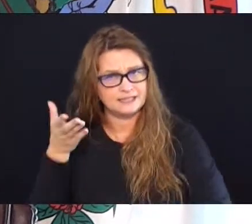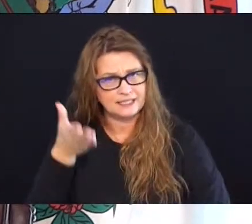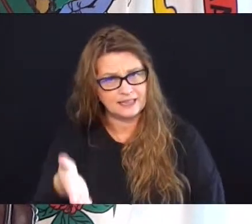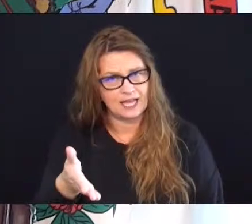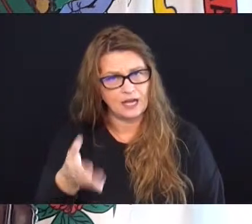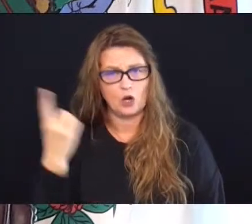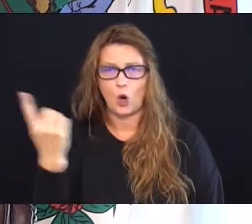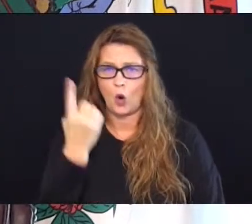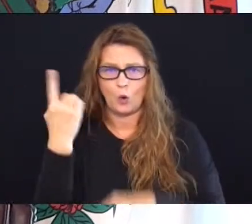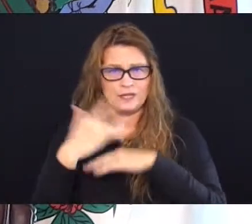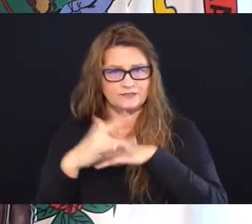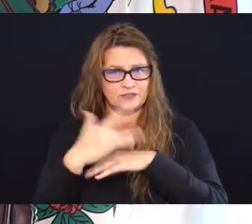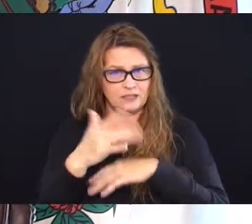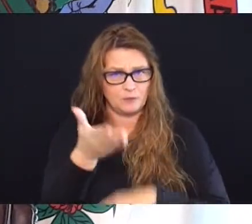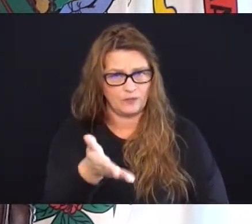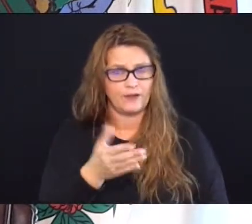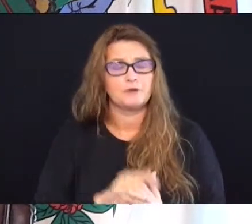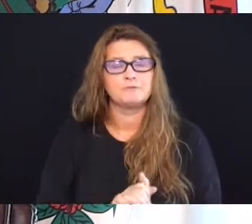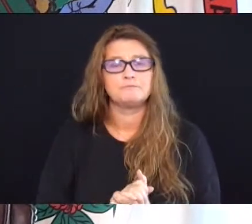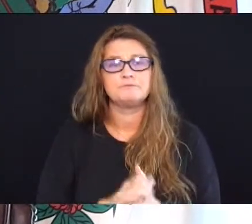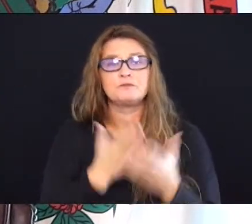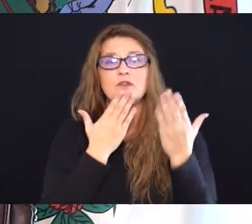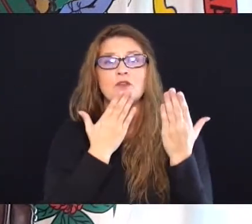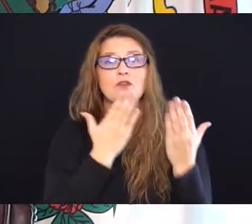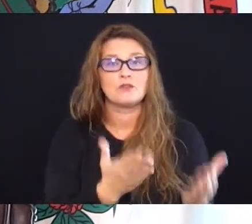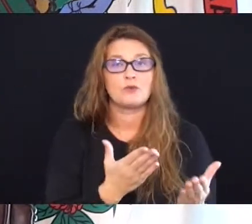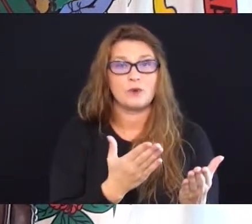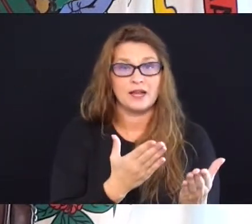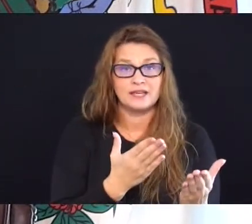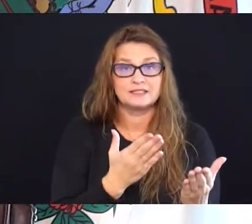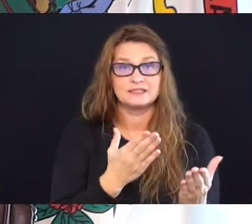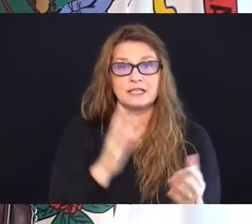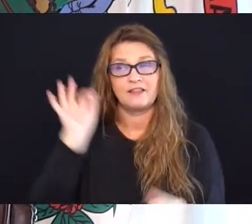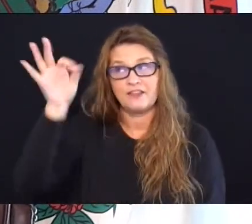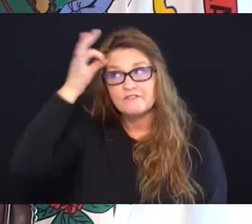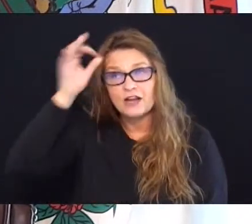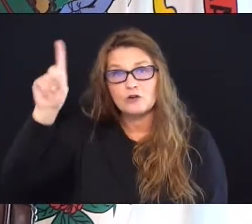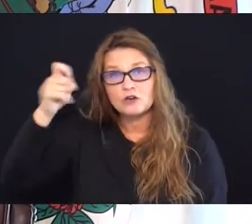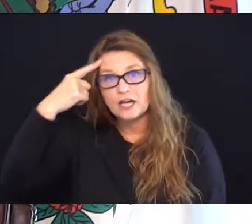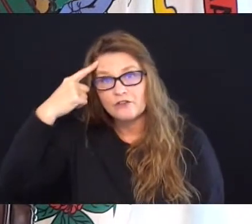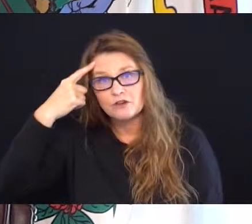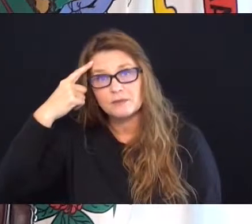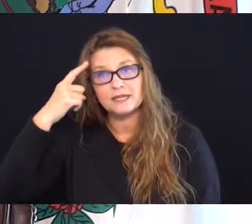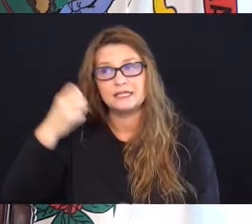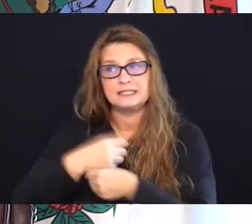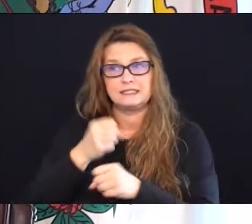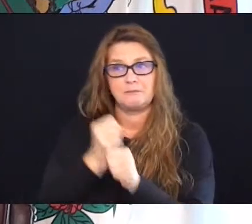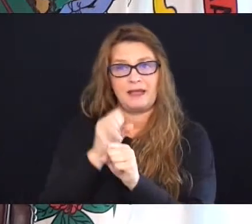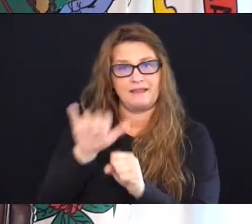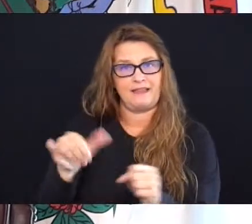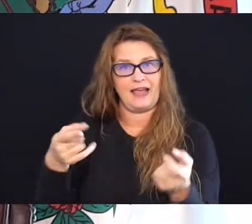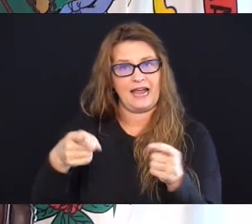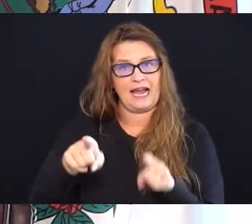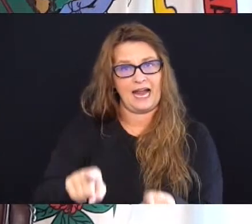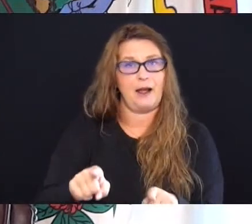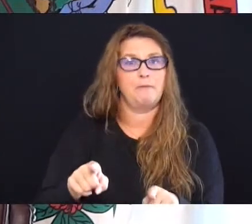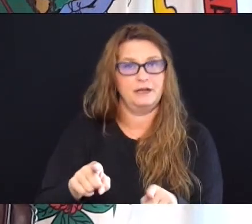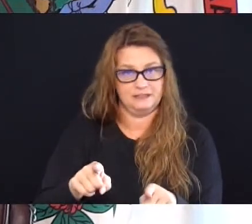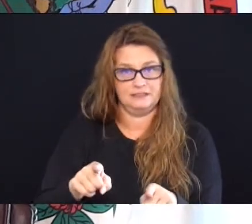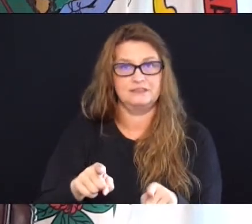always available. And we thank all those in the federal government and all the people that made that possible.